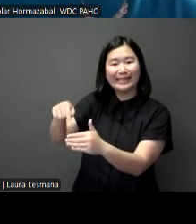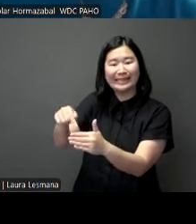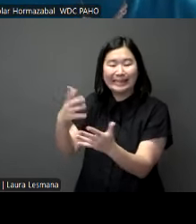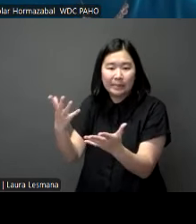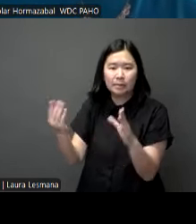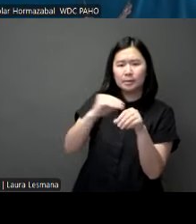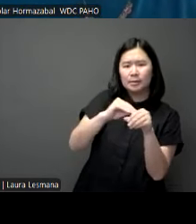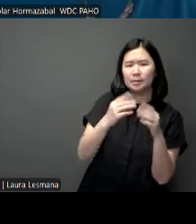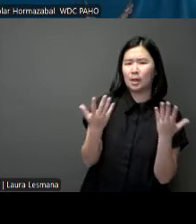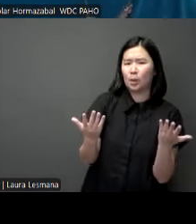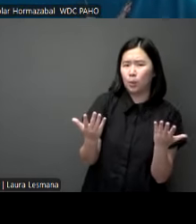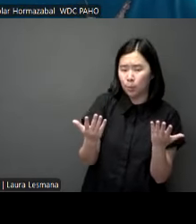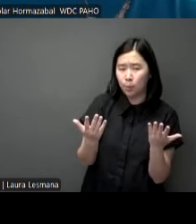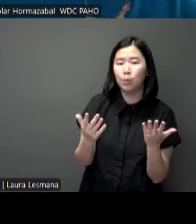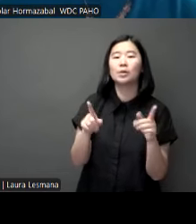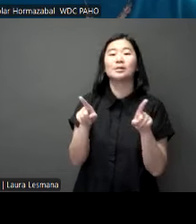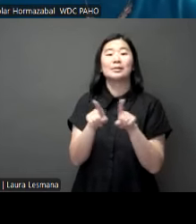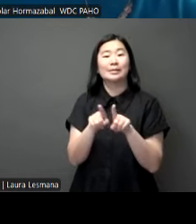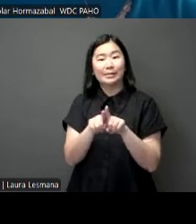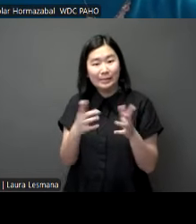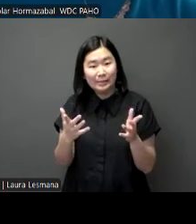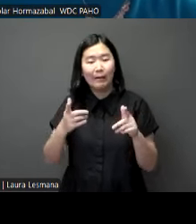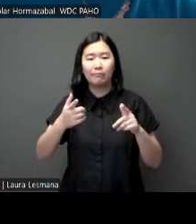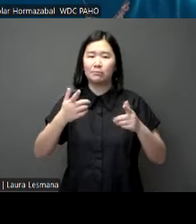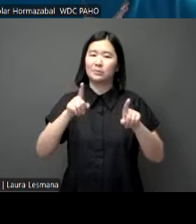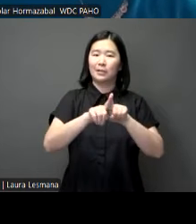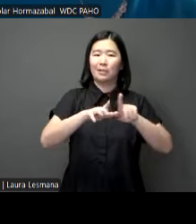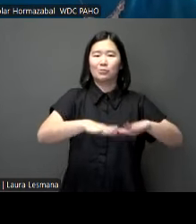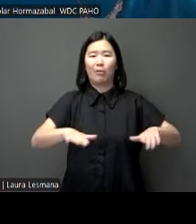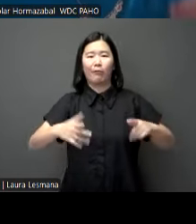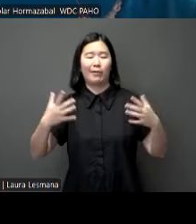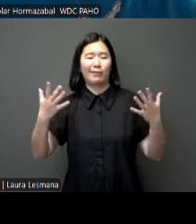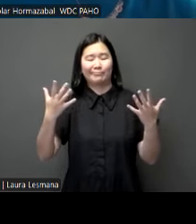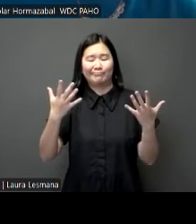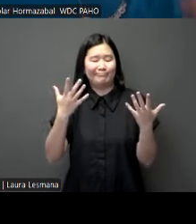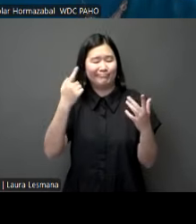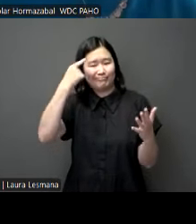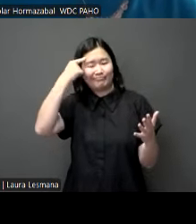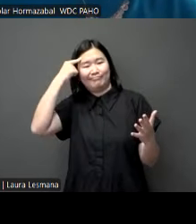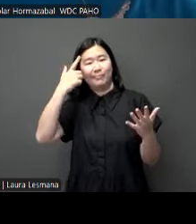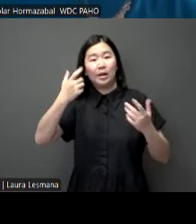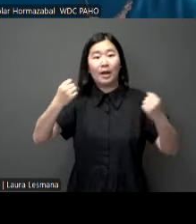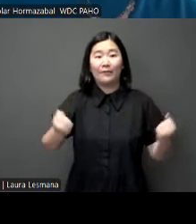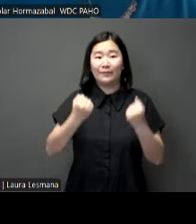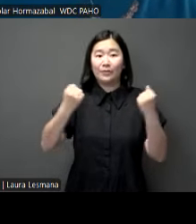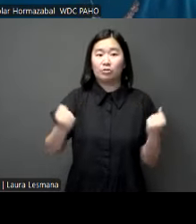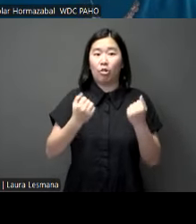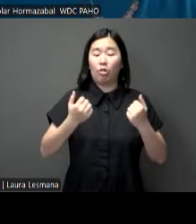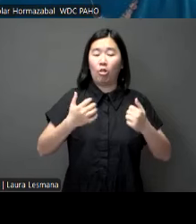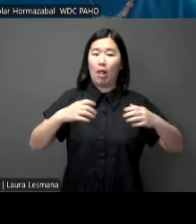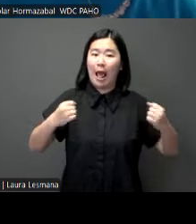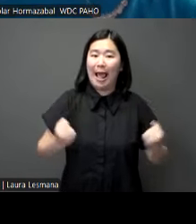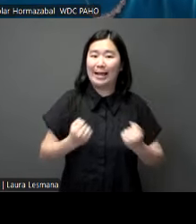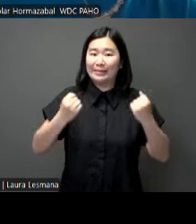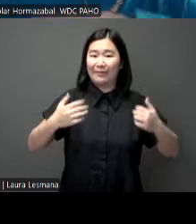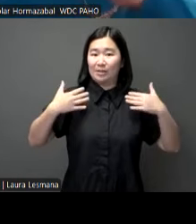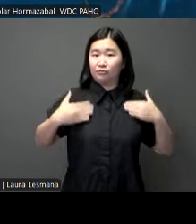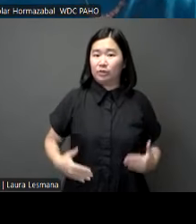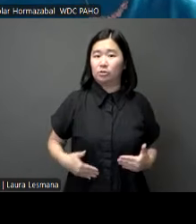to look at again. And when we look, for instance, at respiratory illnesses in older people, we decided